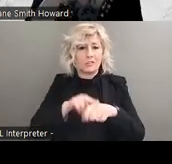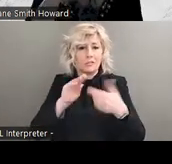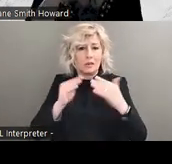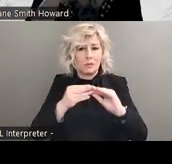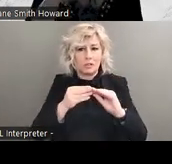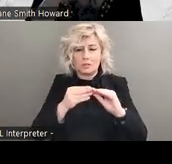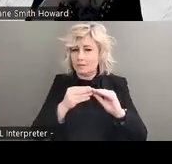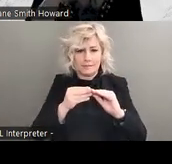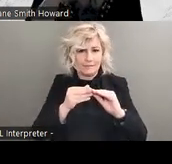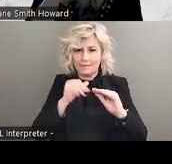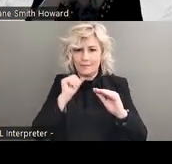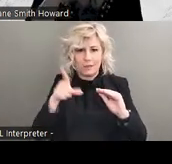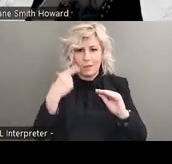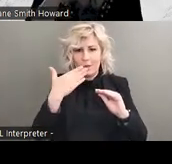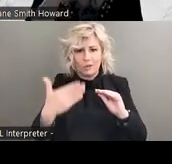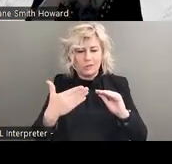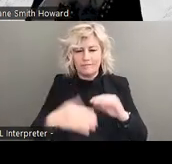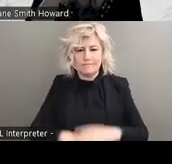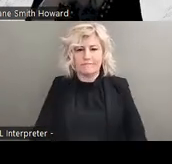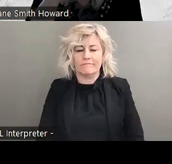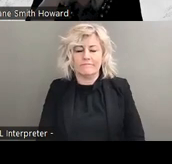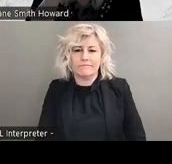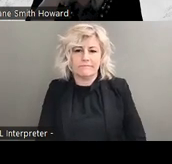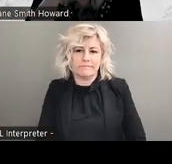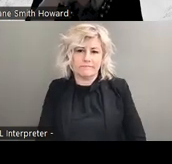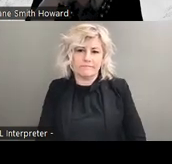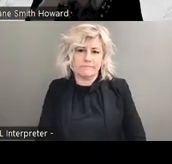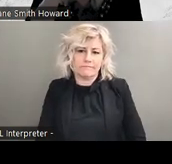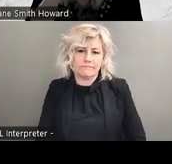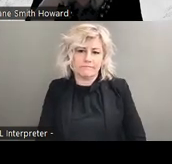it doesn't look good for chances.